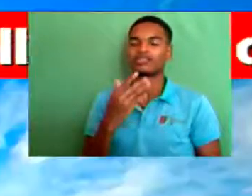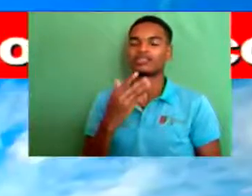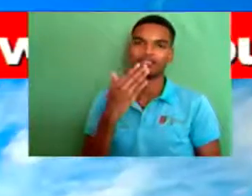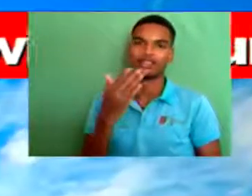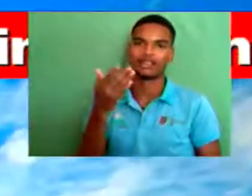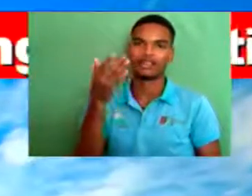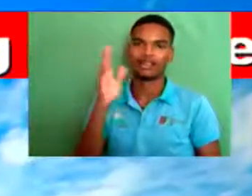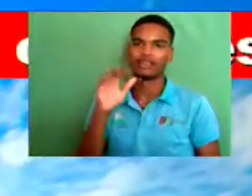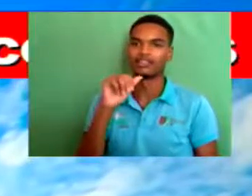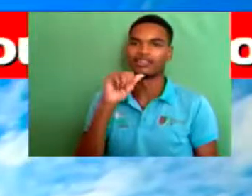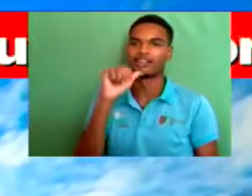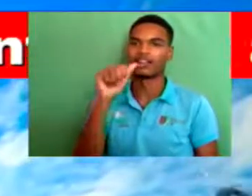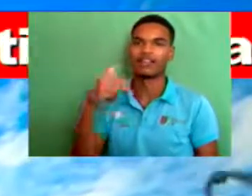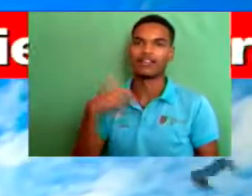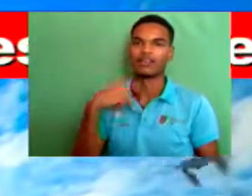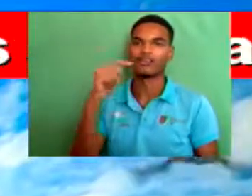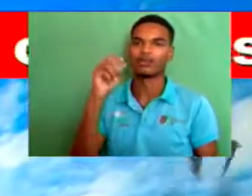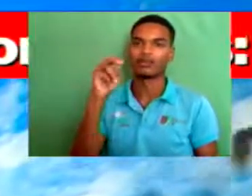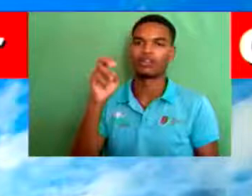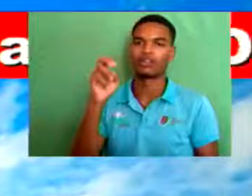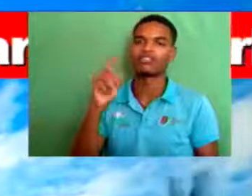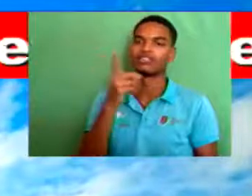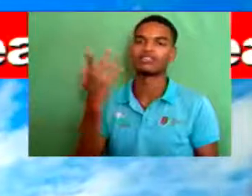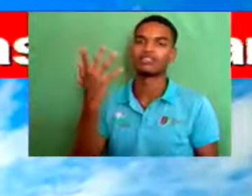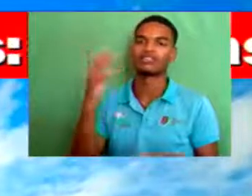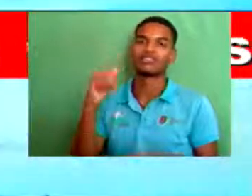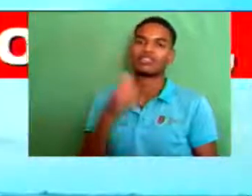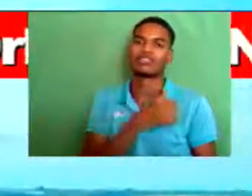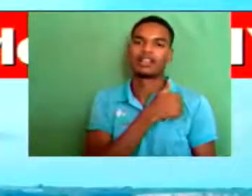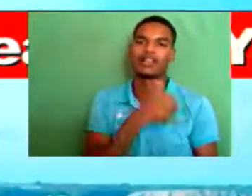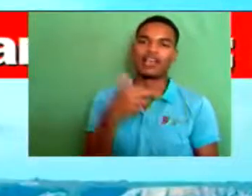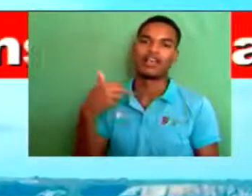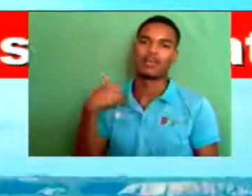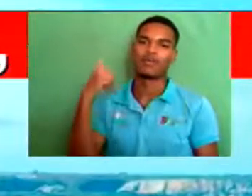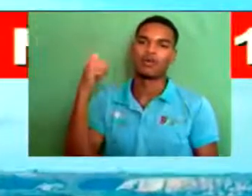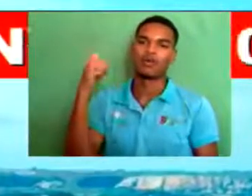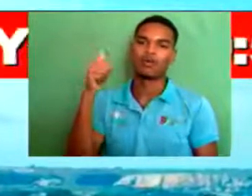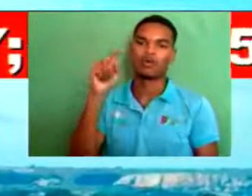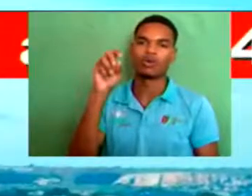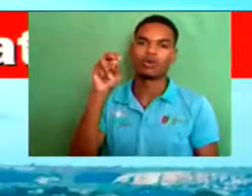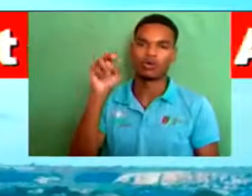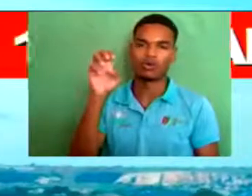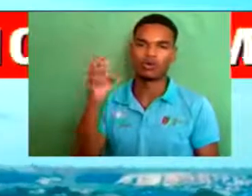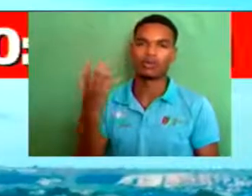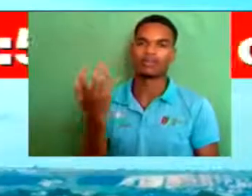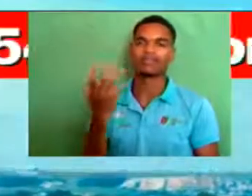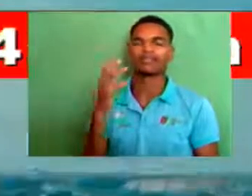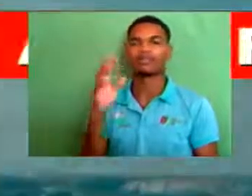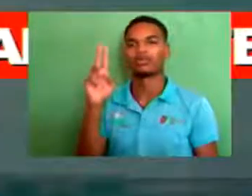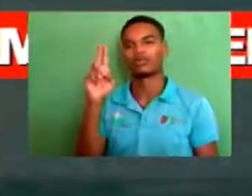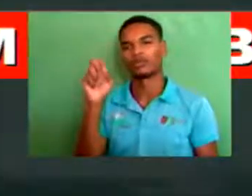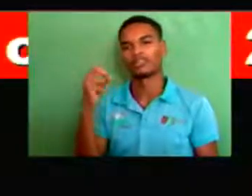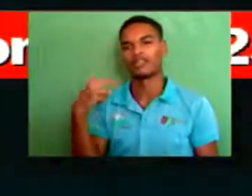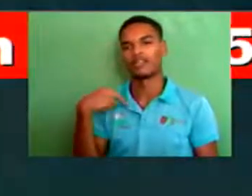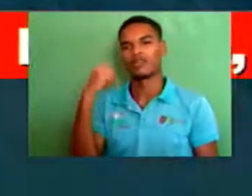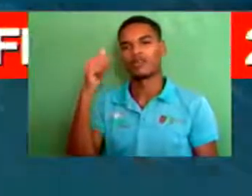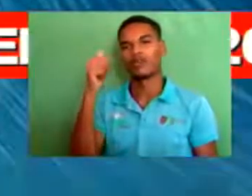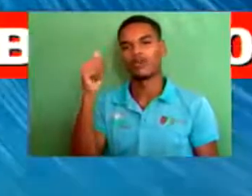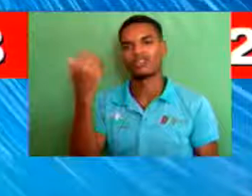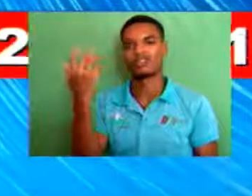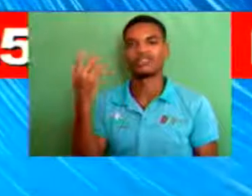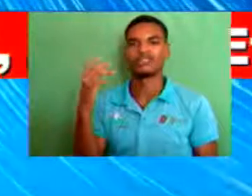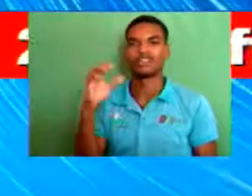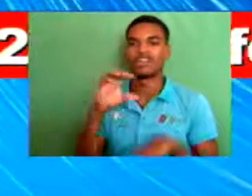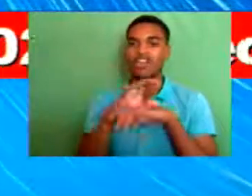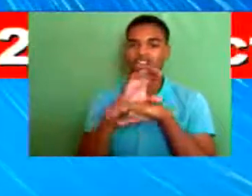Canada has their set of tones, which sounds like a French siren. Doo-doo-doo-doo-doo. The US has the modem squawks. The Caribbean does not. The Caribbean